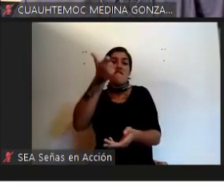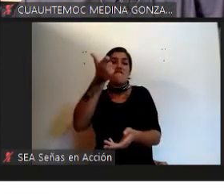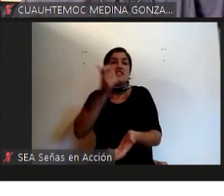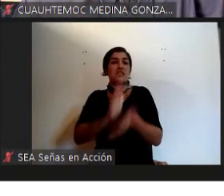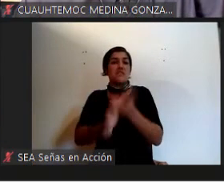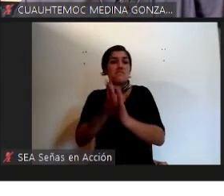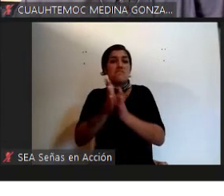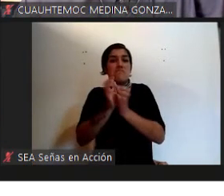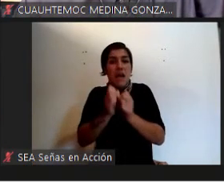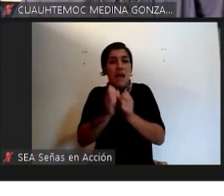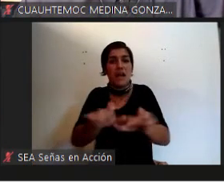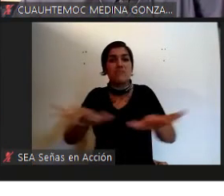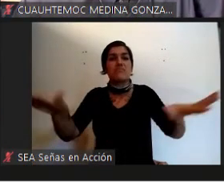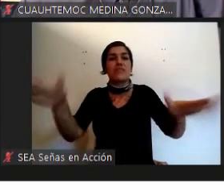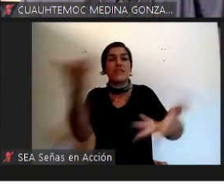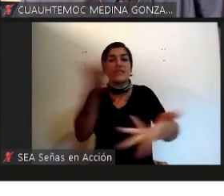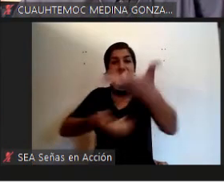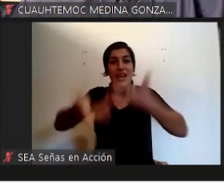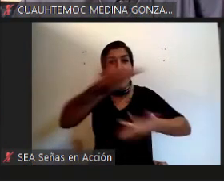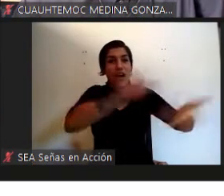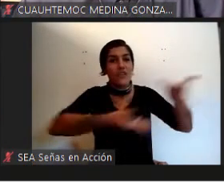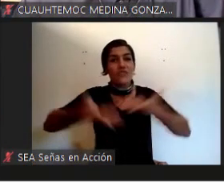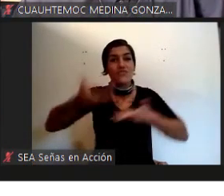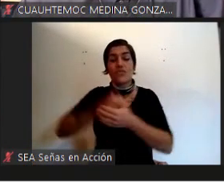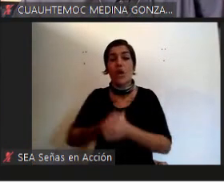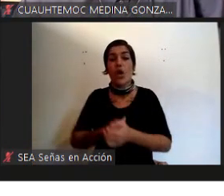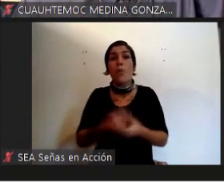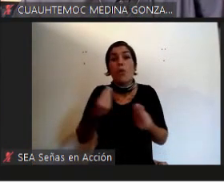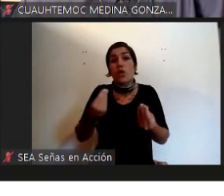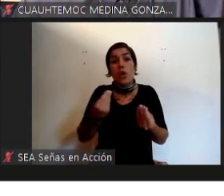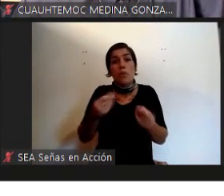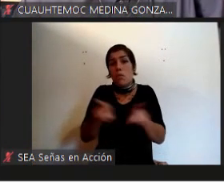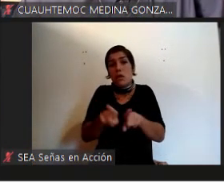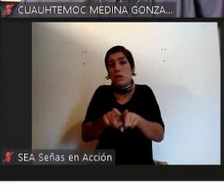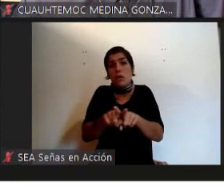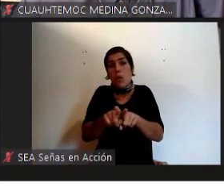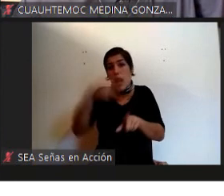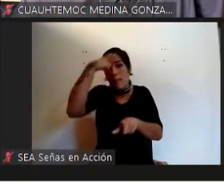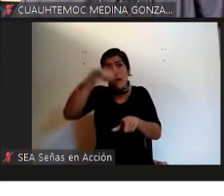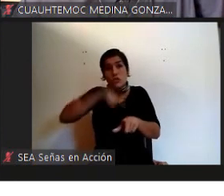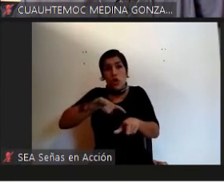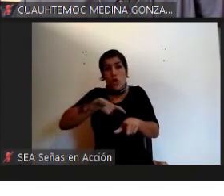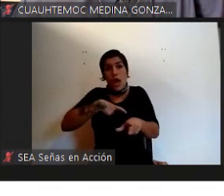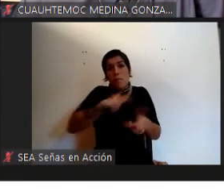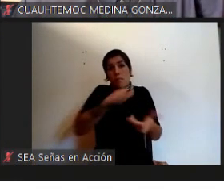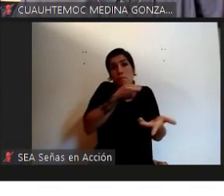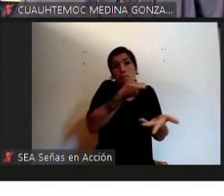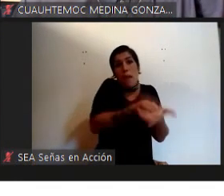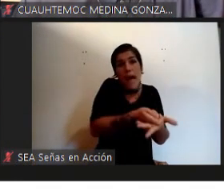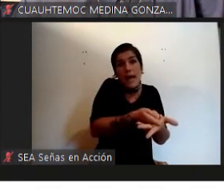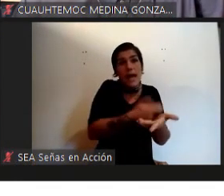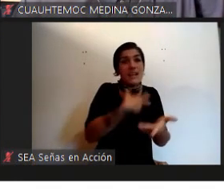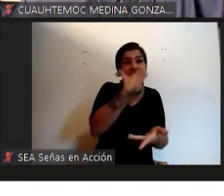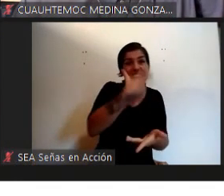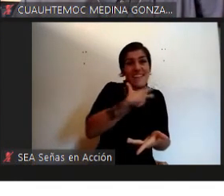news, such as they pay to watch 400 series every week.